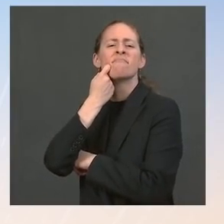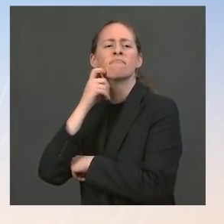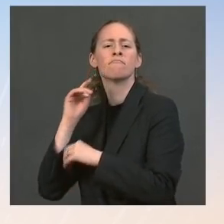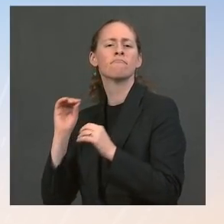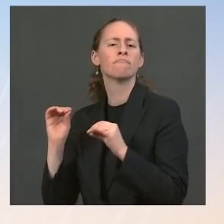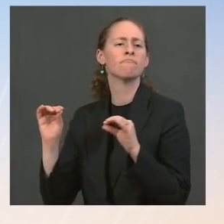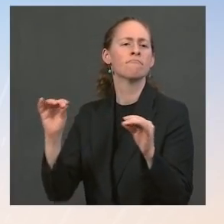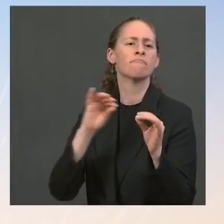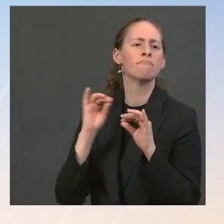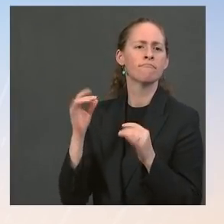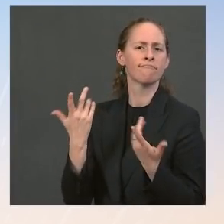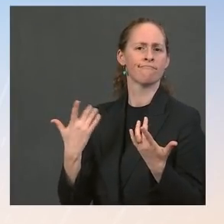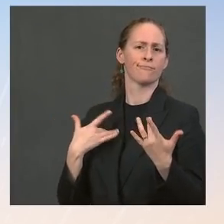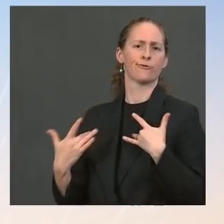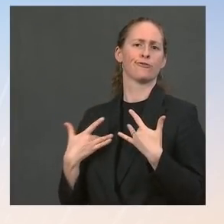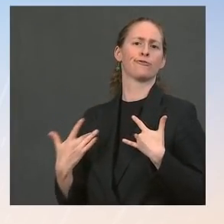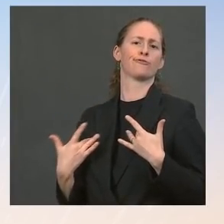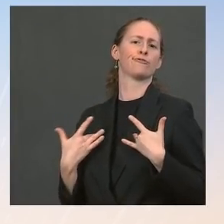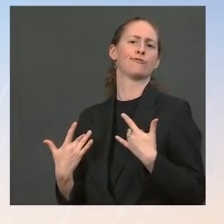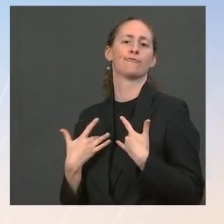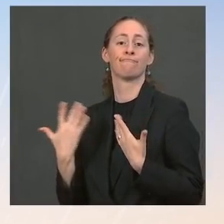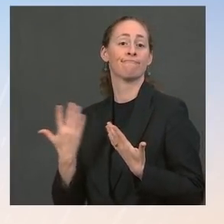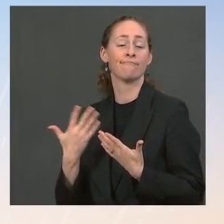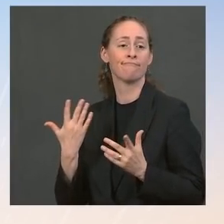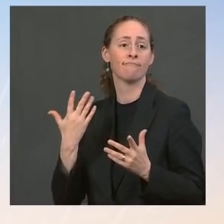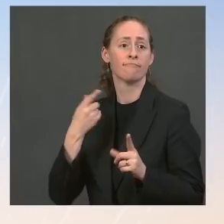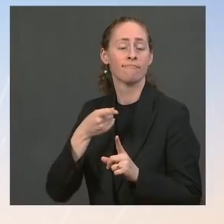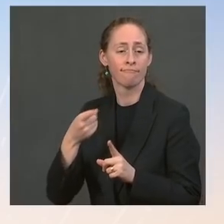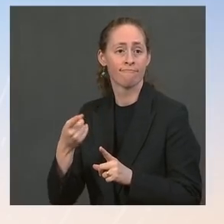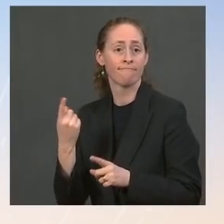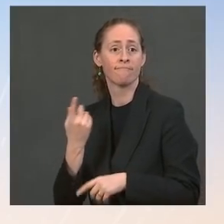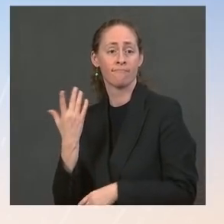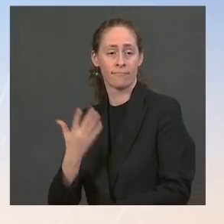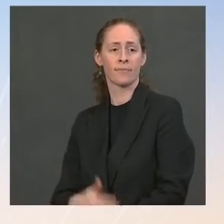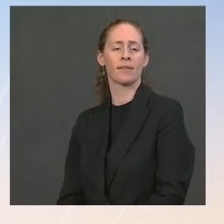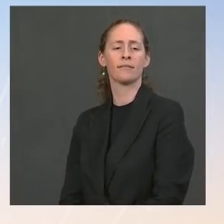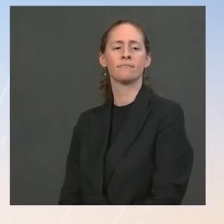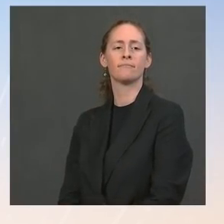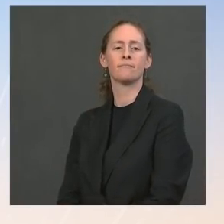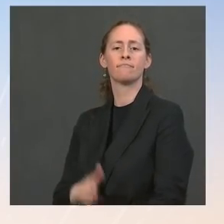advocates, allies of the president, are describing him as Trump-like.